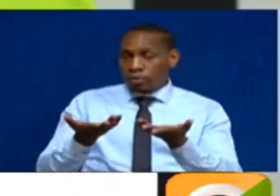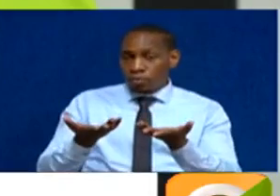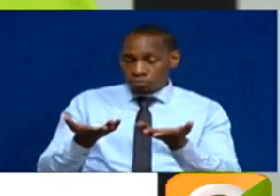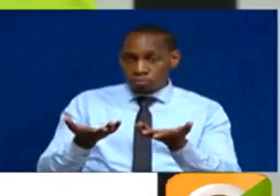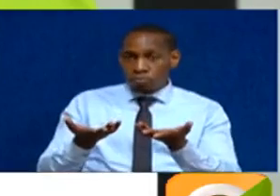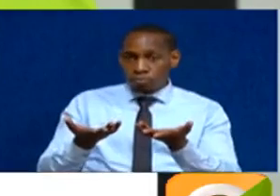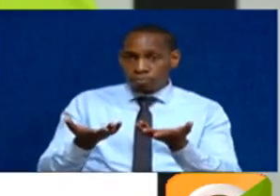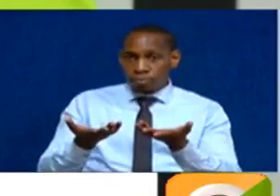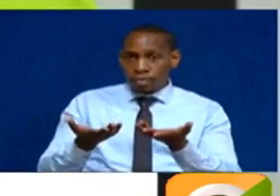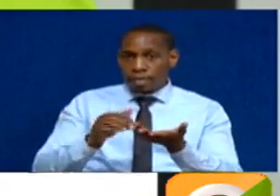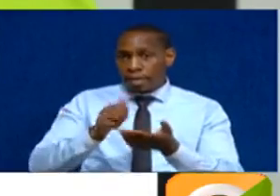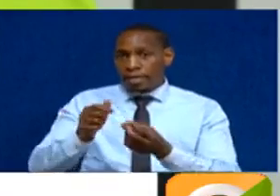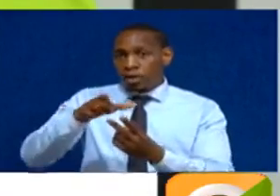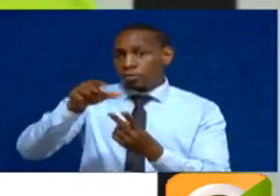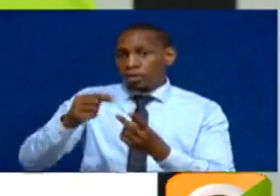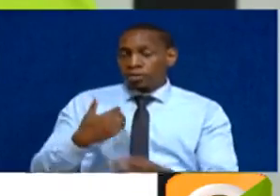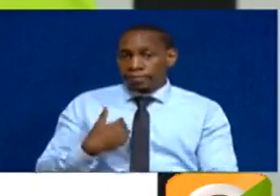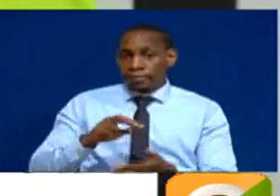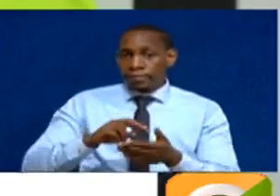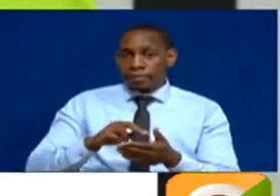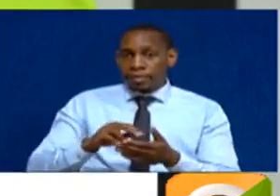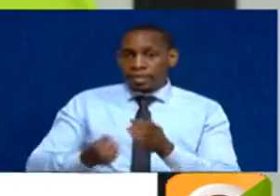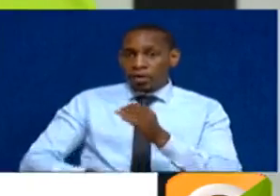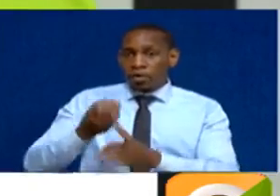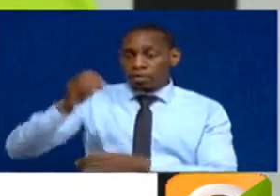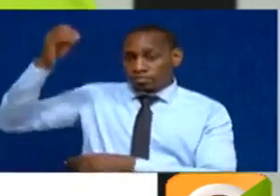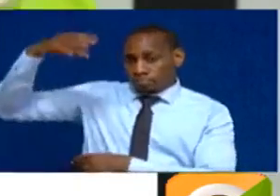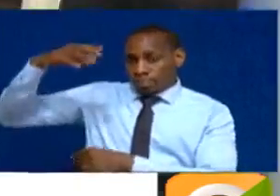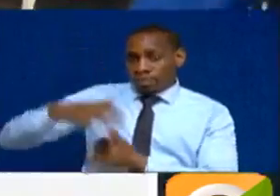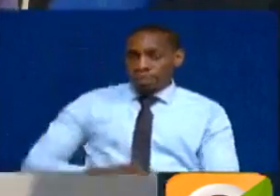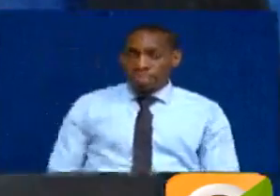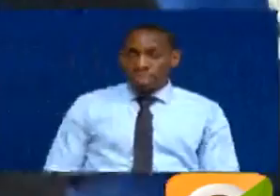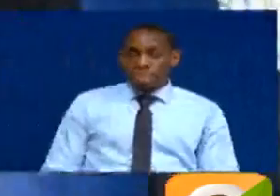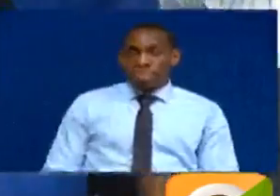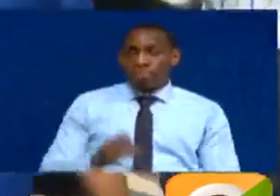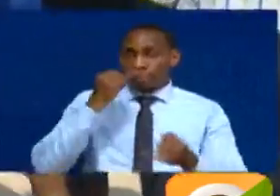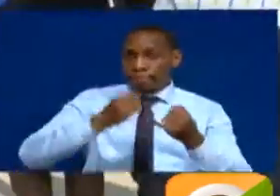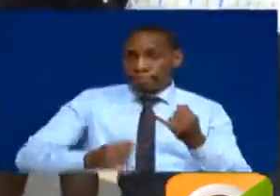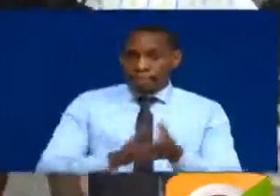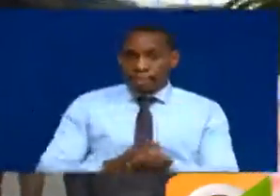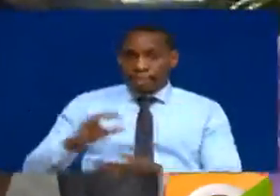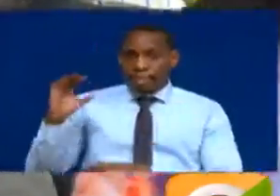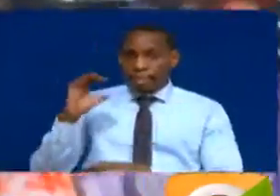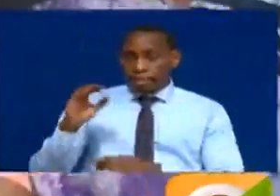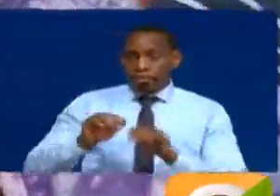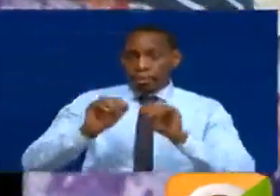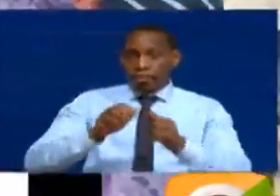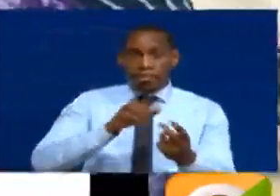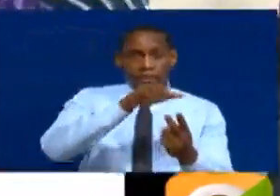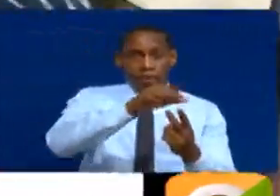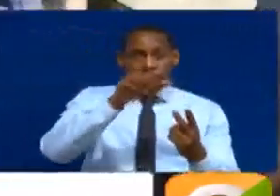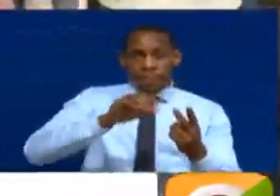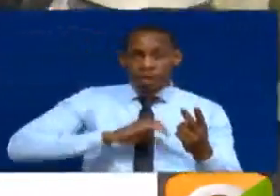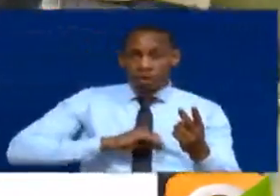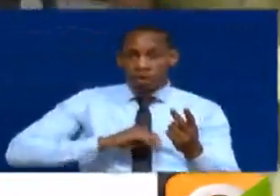we find an alternative means of generating electricity. And that's finally, customers will now be able to choose